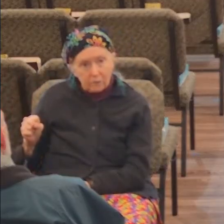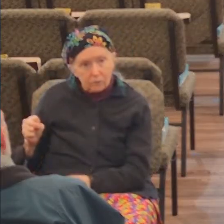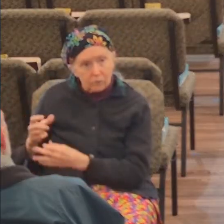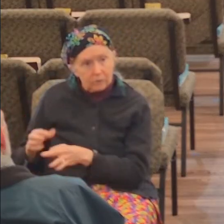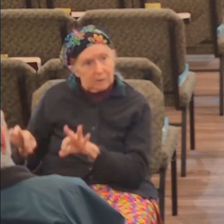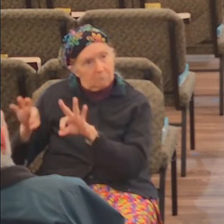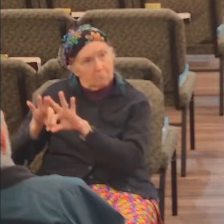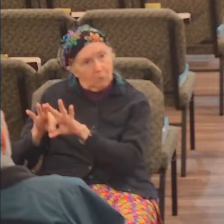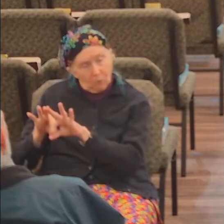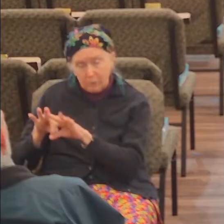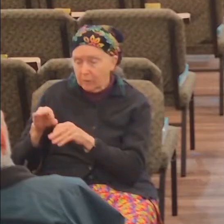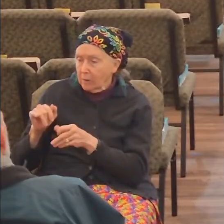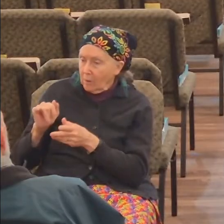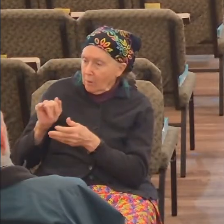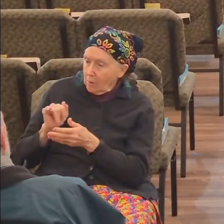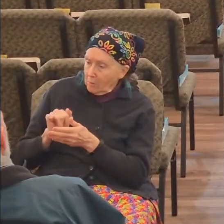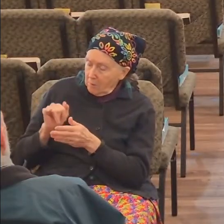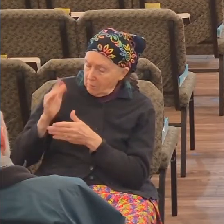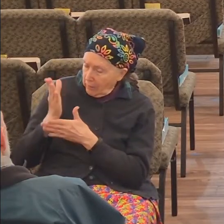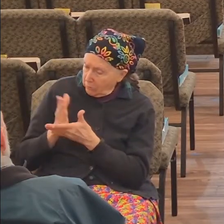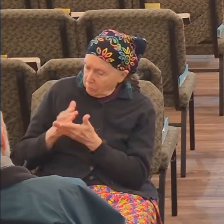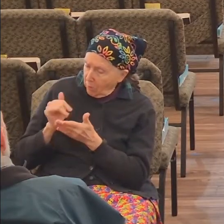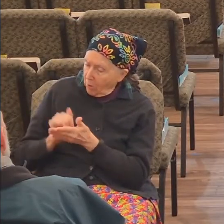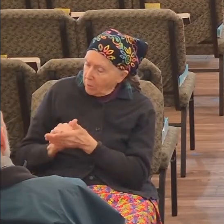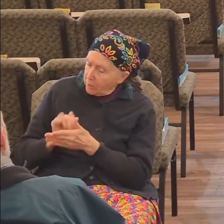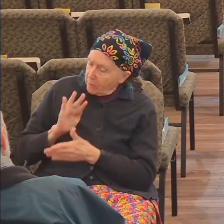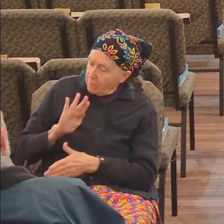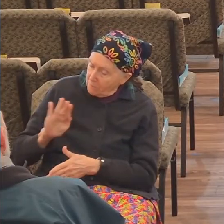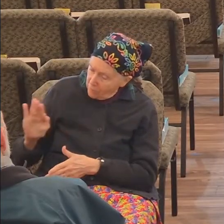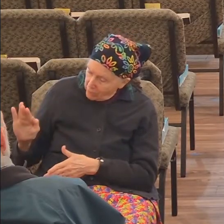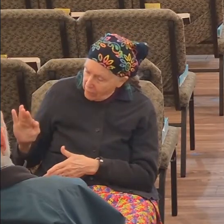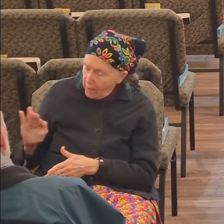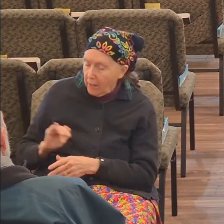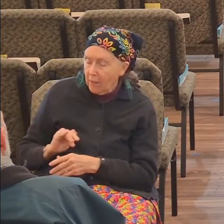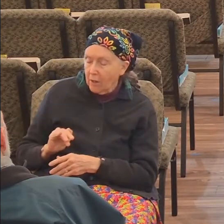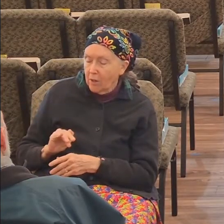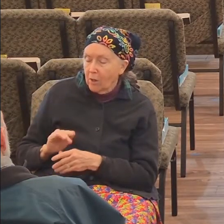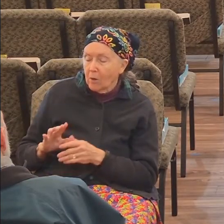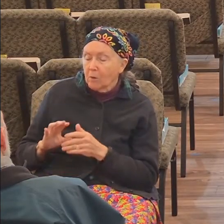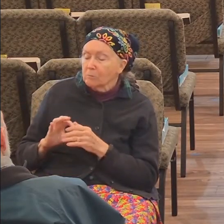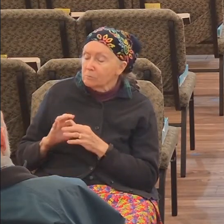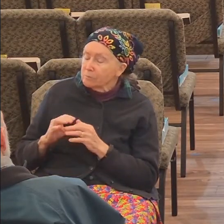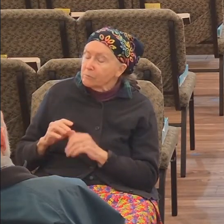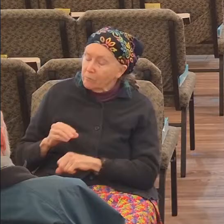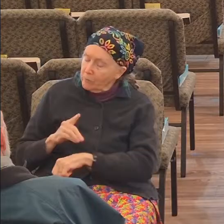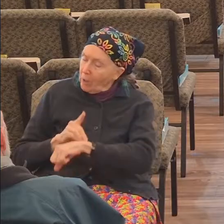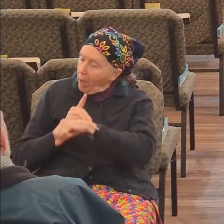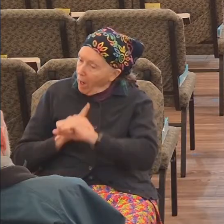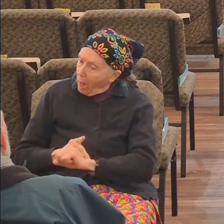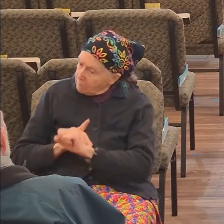And that was a part of the web, right, of obligation. Okay?